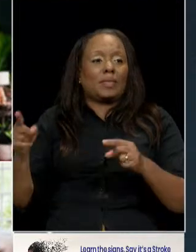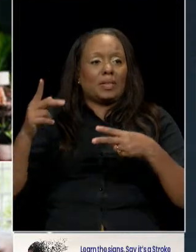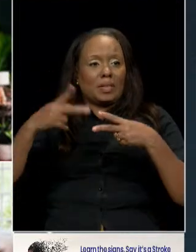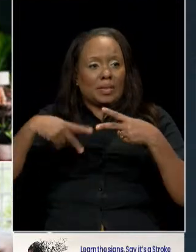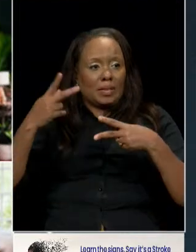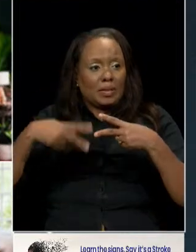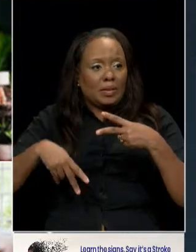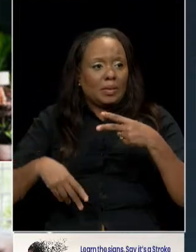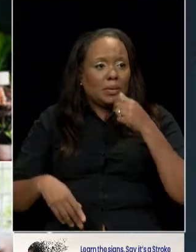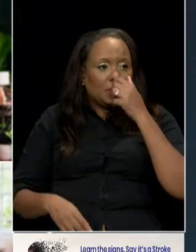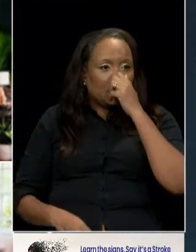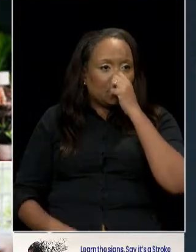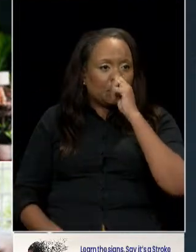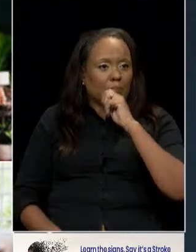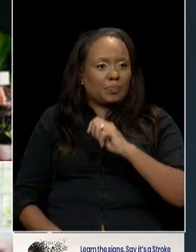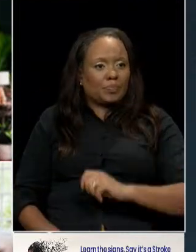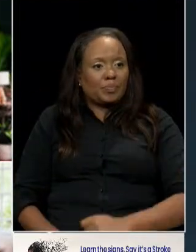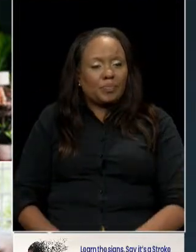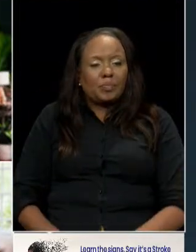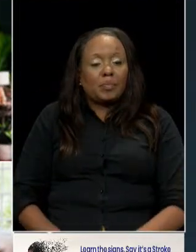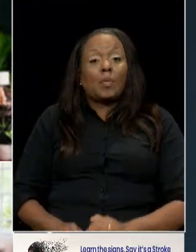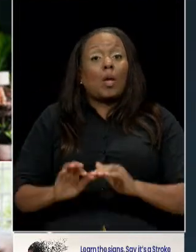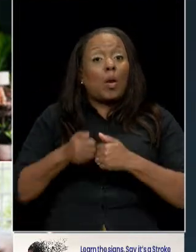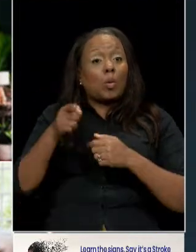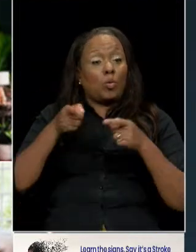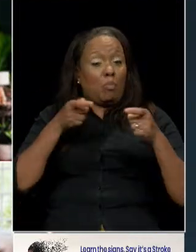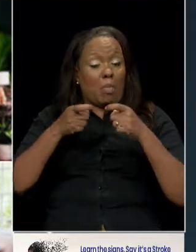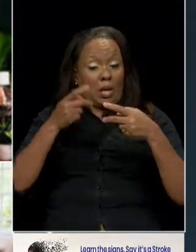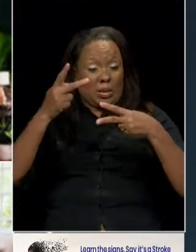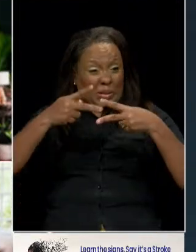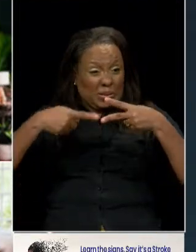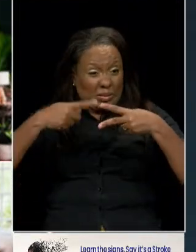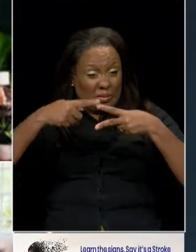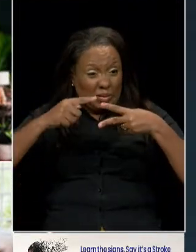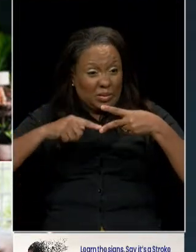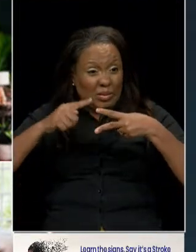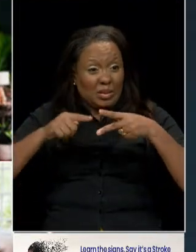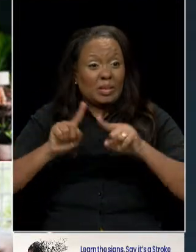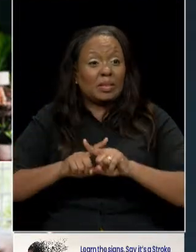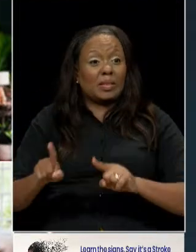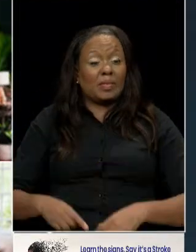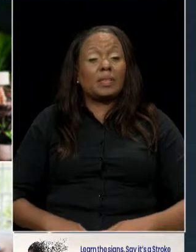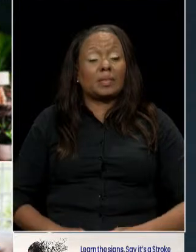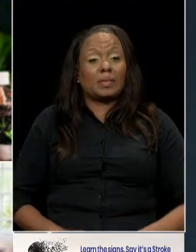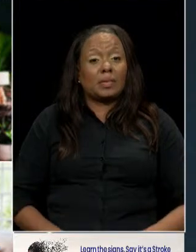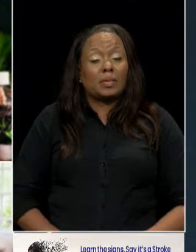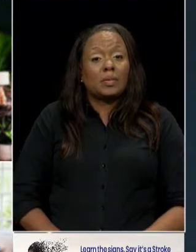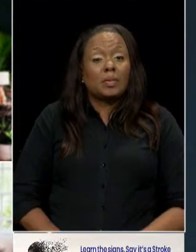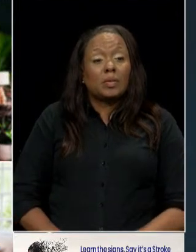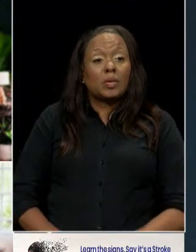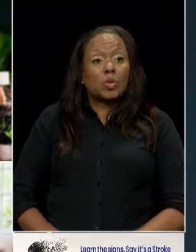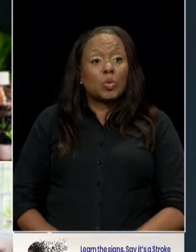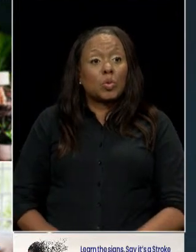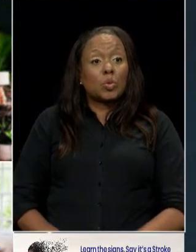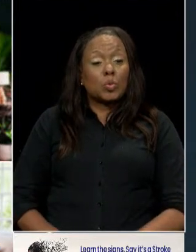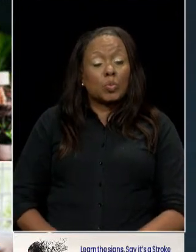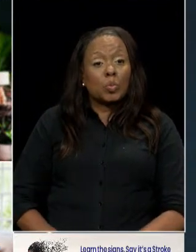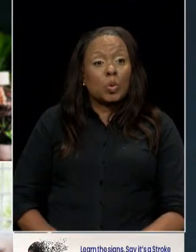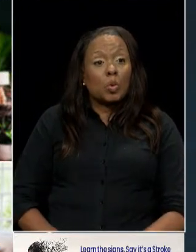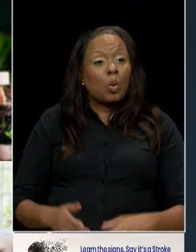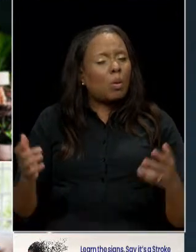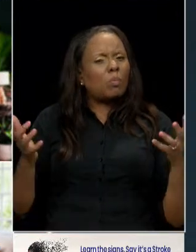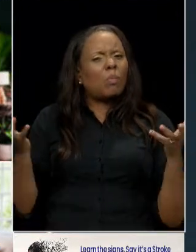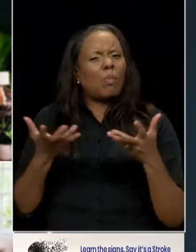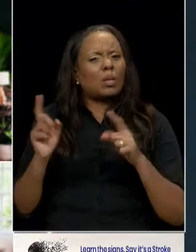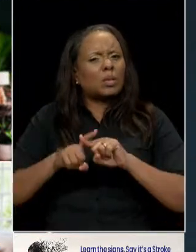one of the ways you manage them are also different. Well, you need to perhaps spell out how that is done. What's the